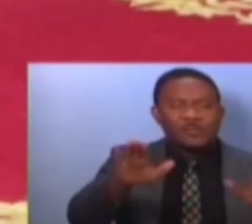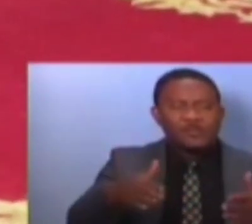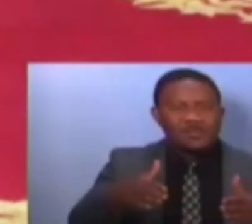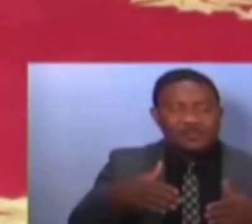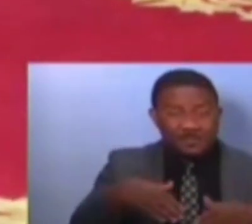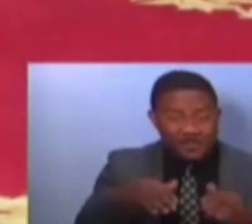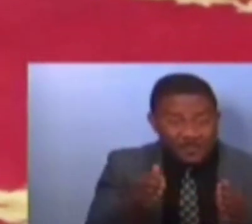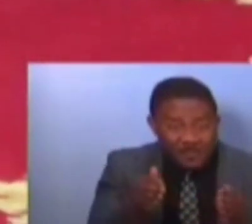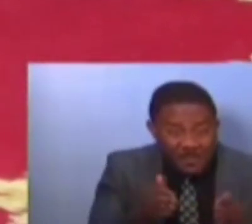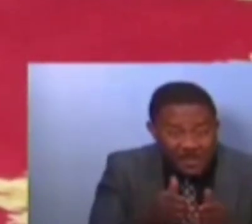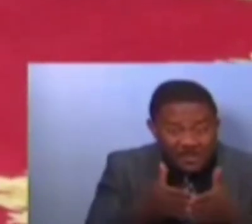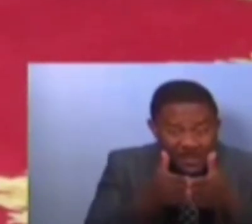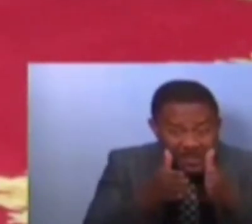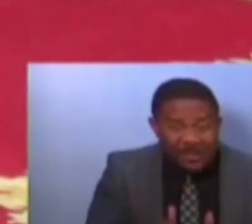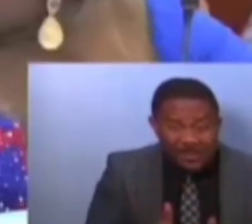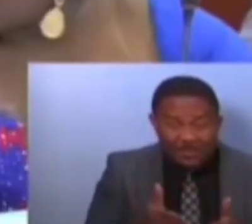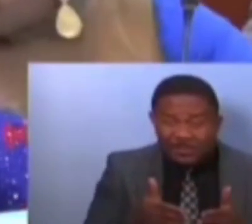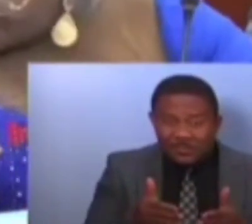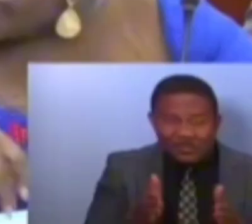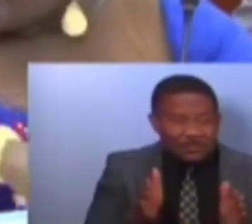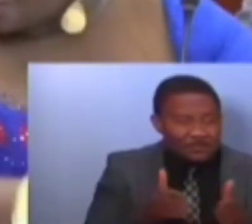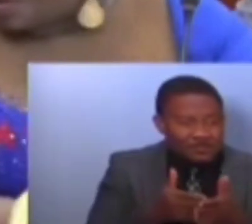leader. Honorable minority leader.